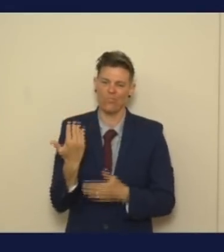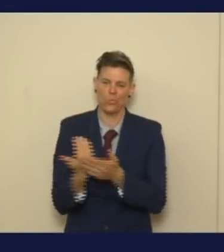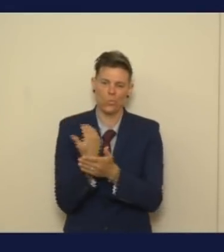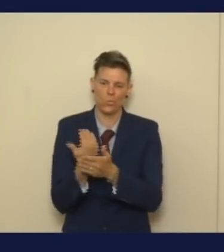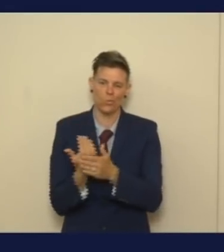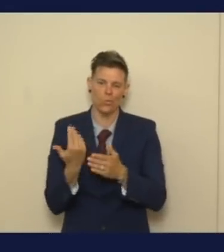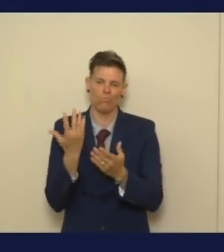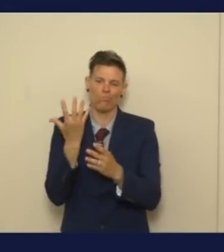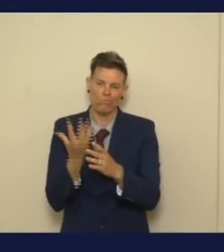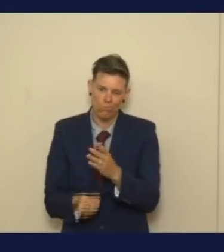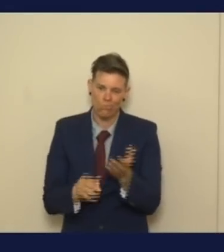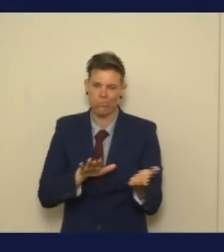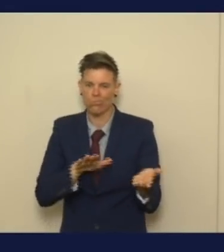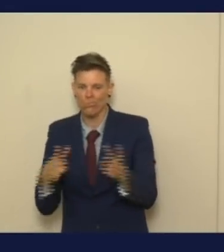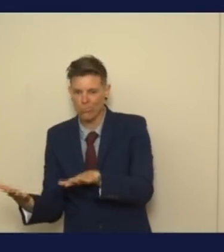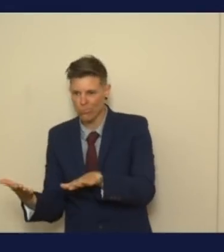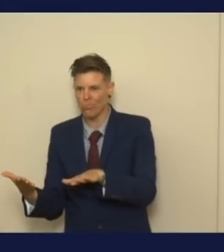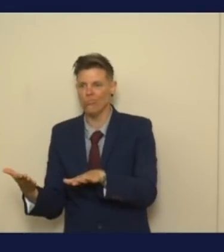done